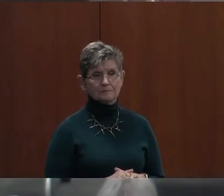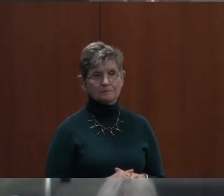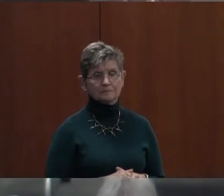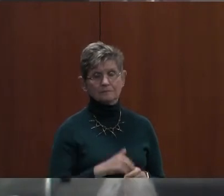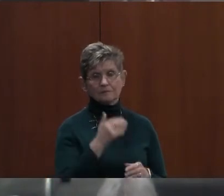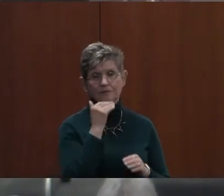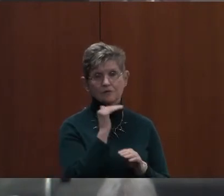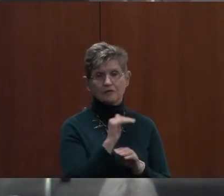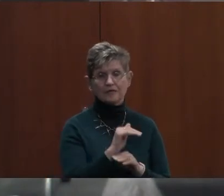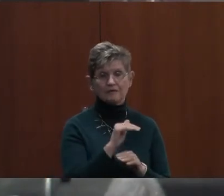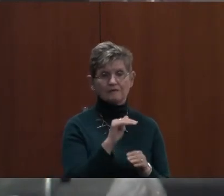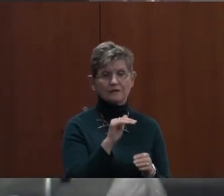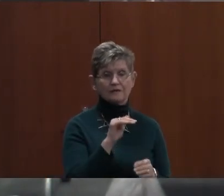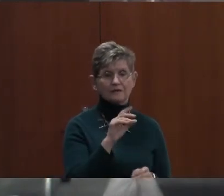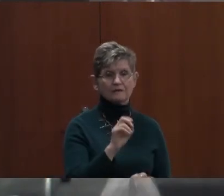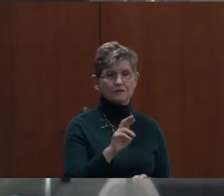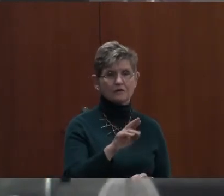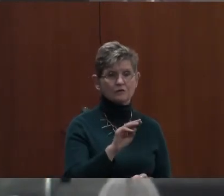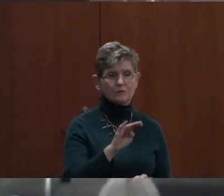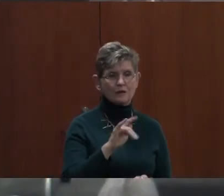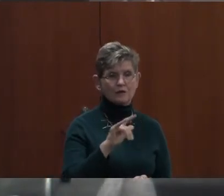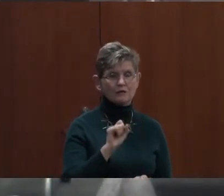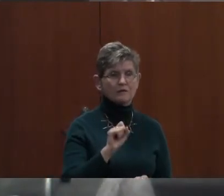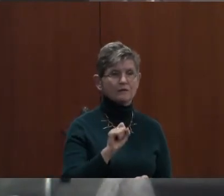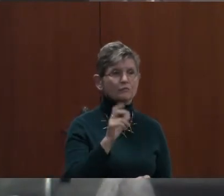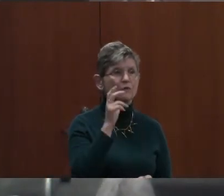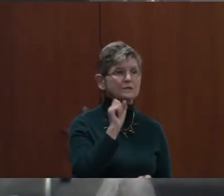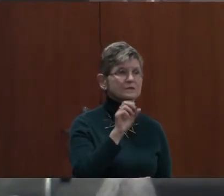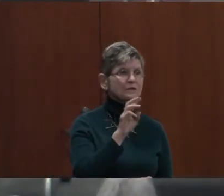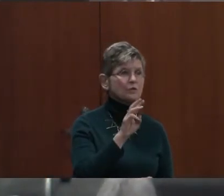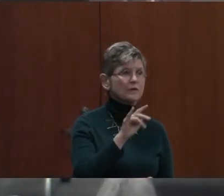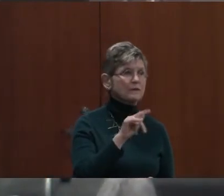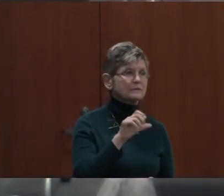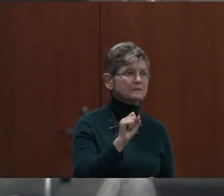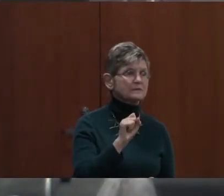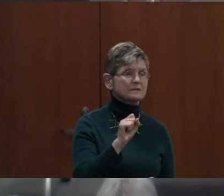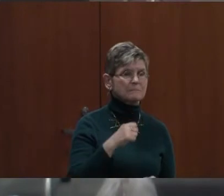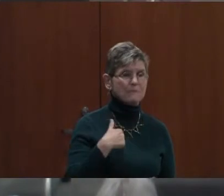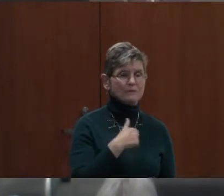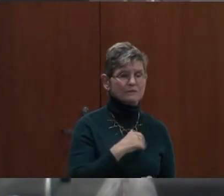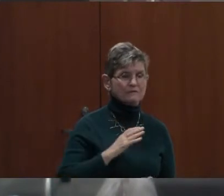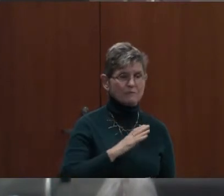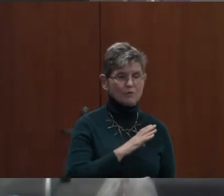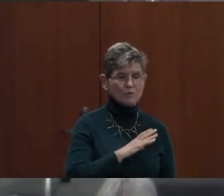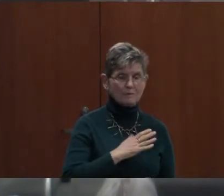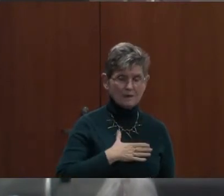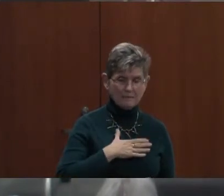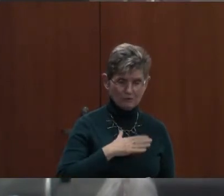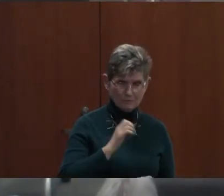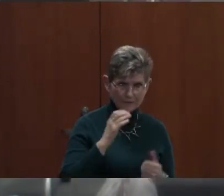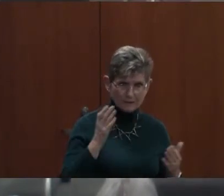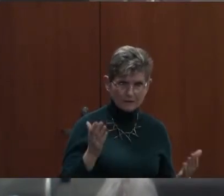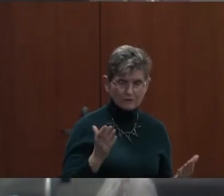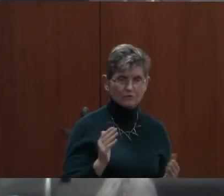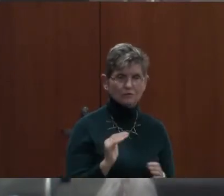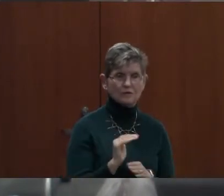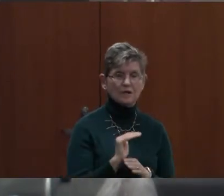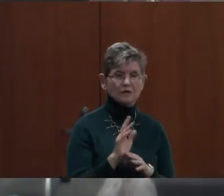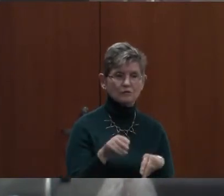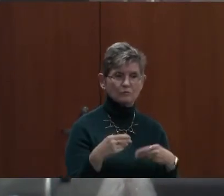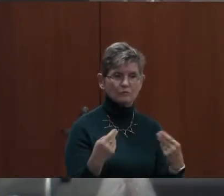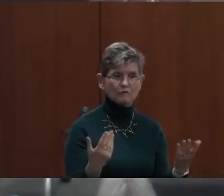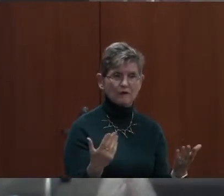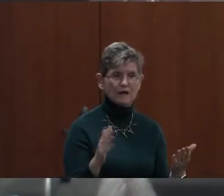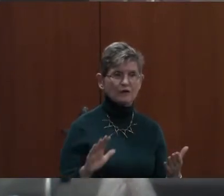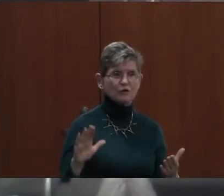Good evening, Dr. Michael, President Williams, and members of the board. It is a pleasure to be here tonight to provide